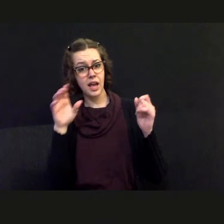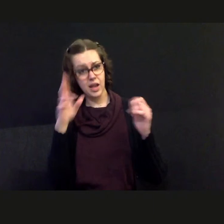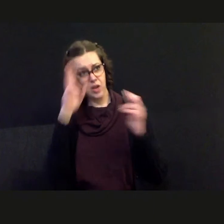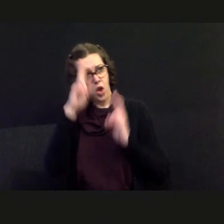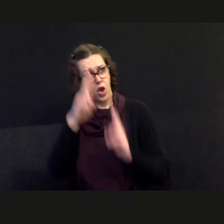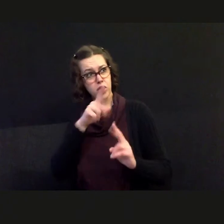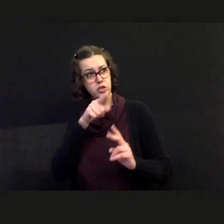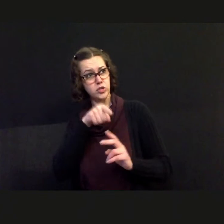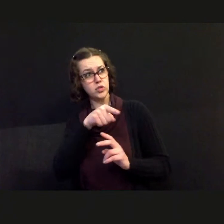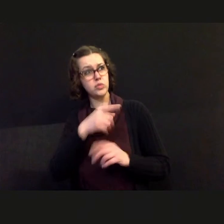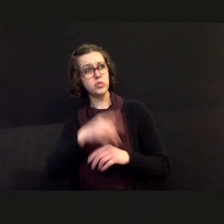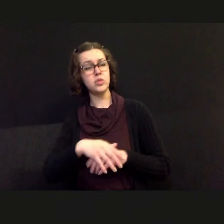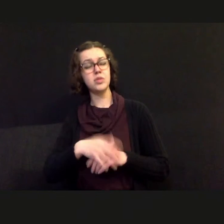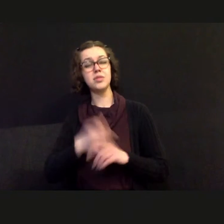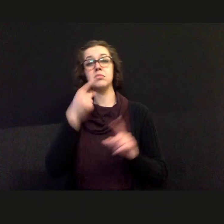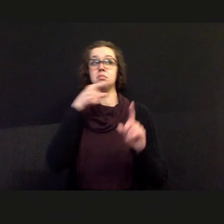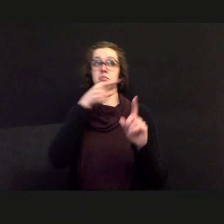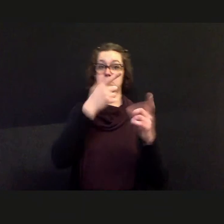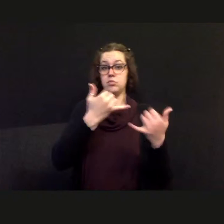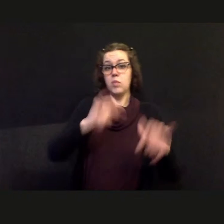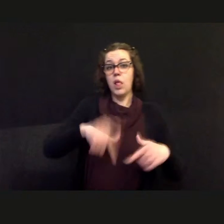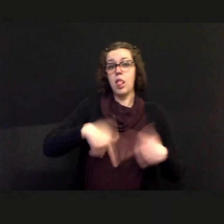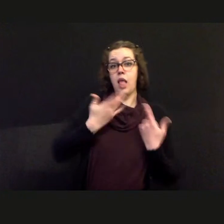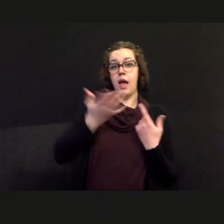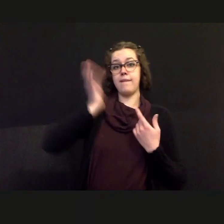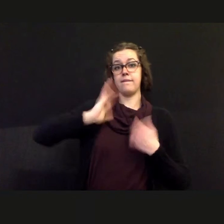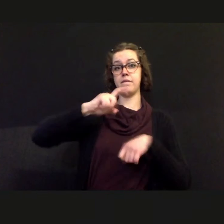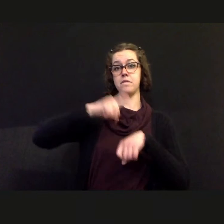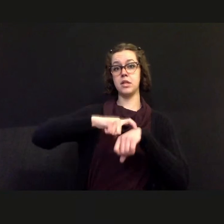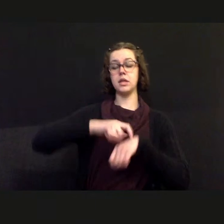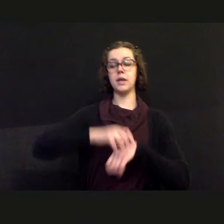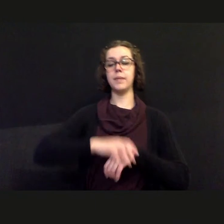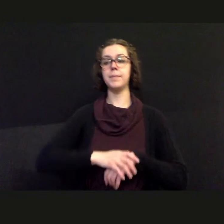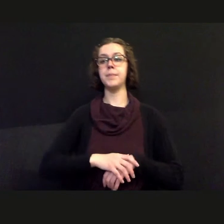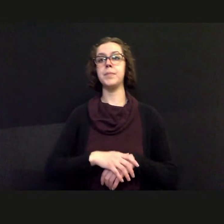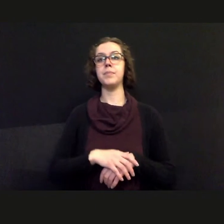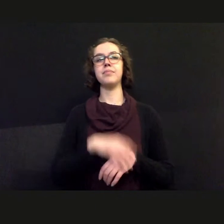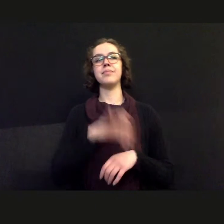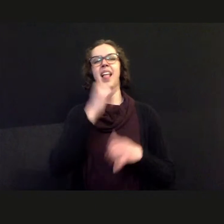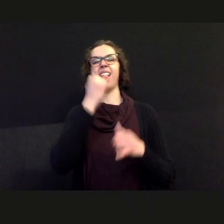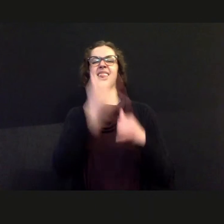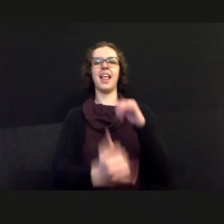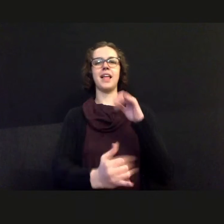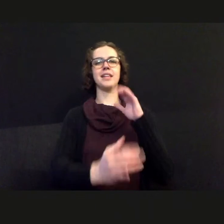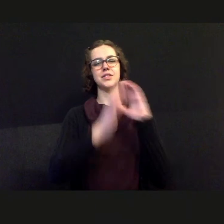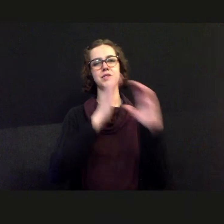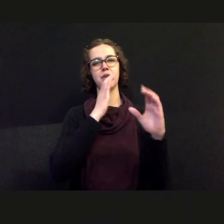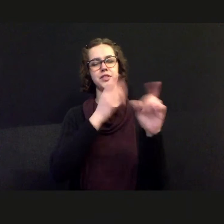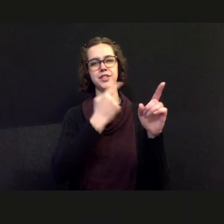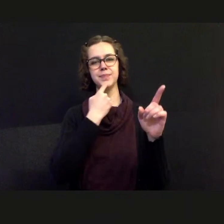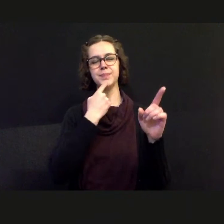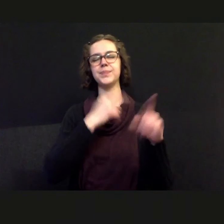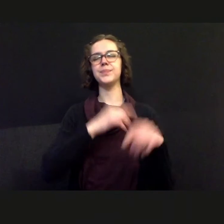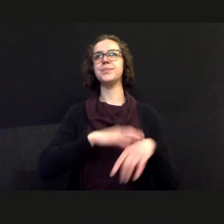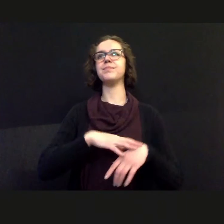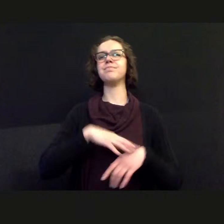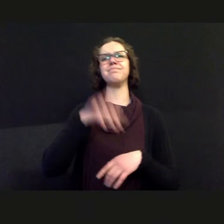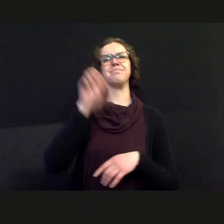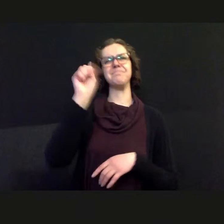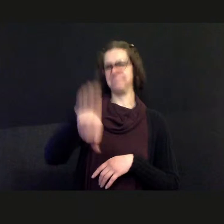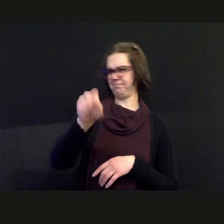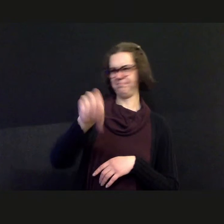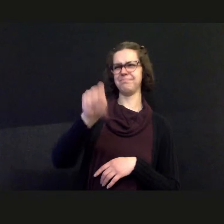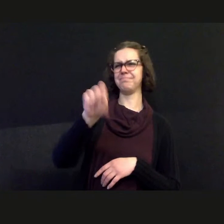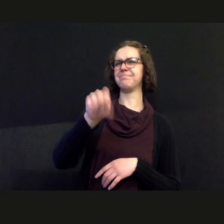Especially because at that time she was still around. And in that last conversation with her, she said,